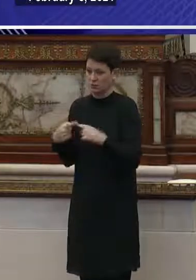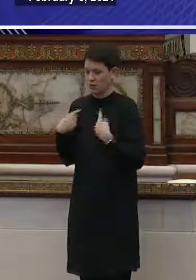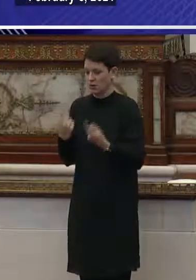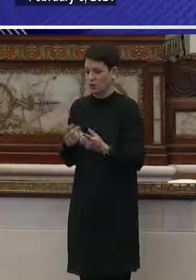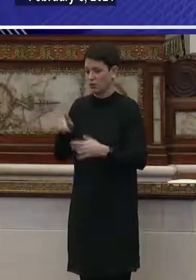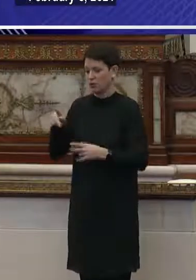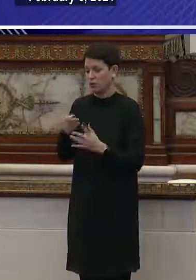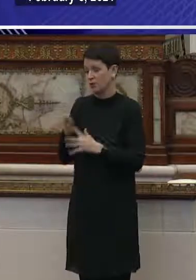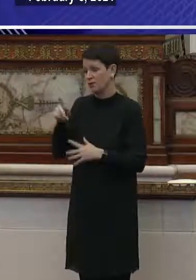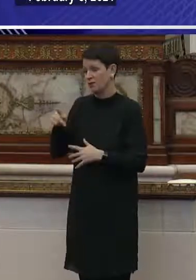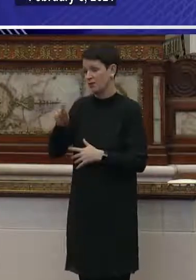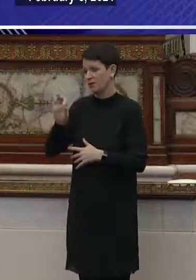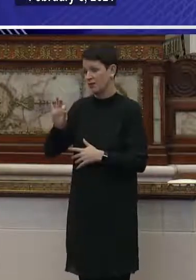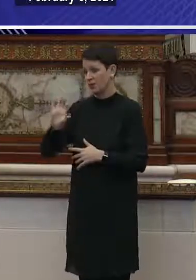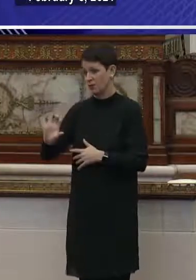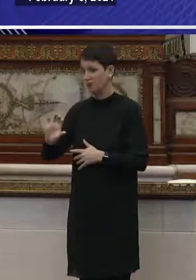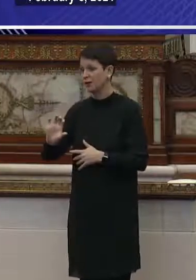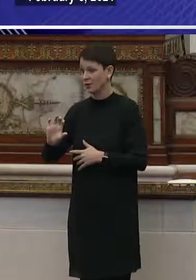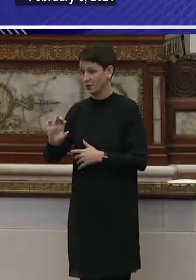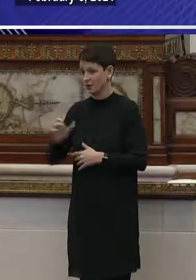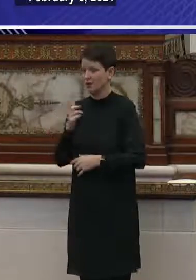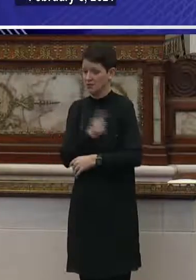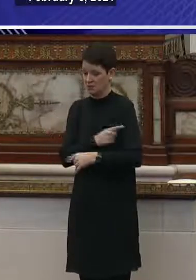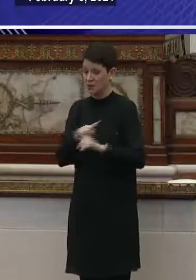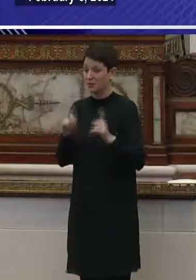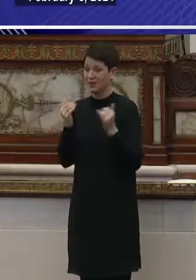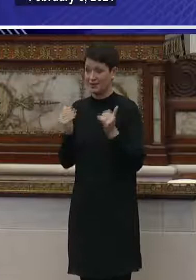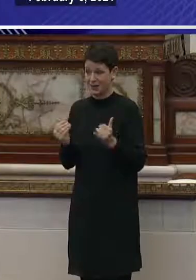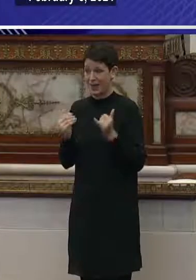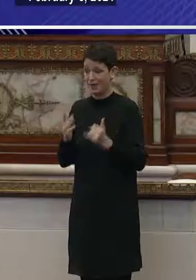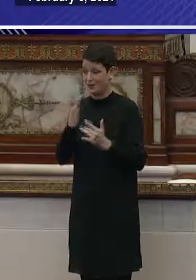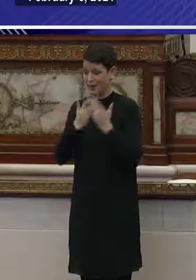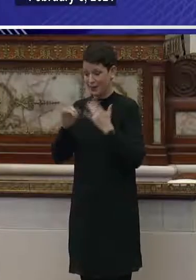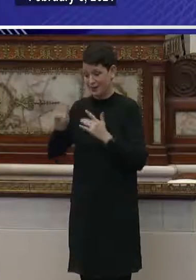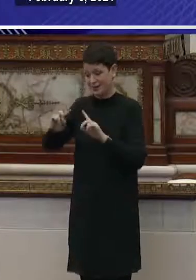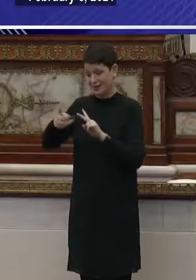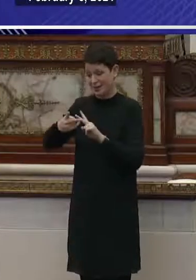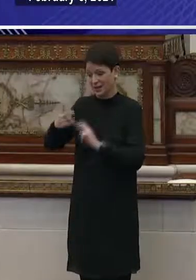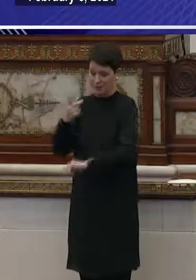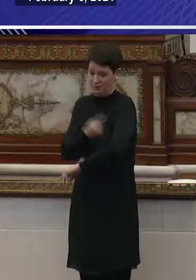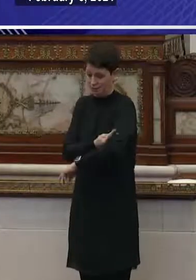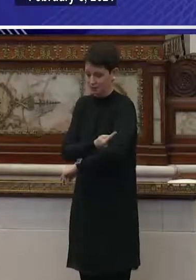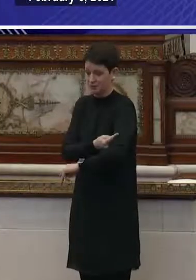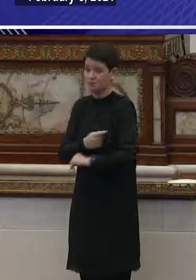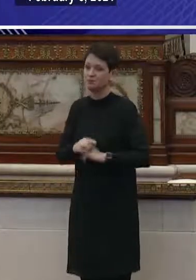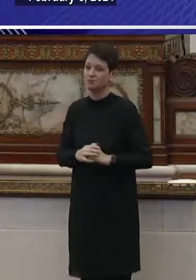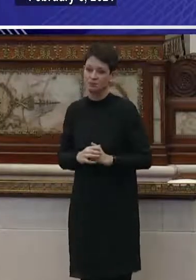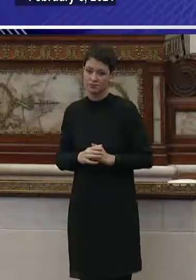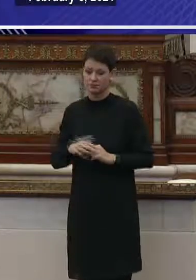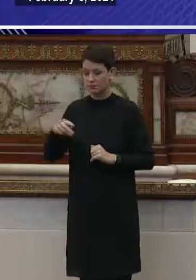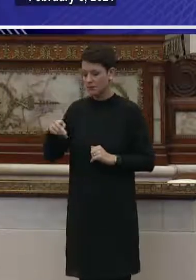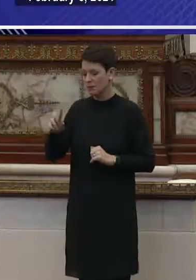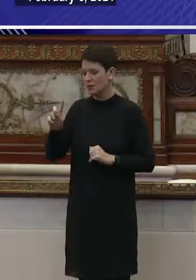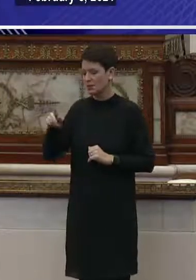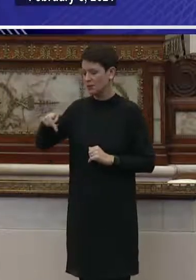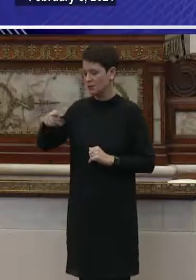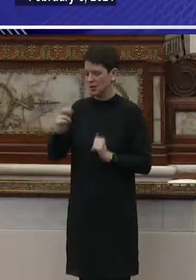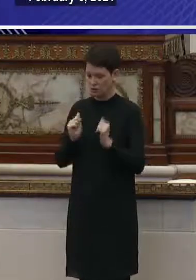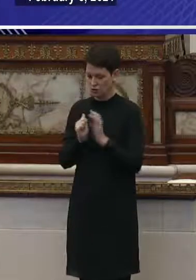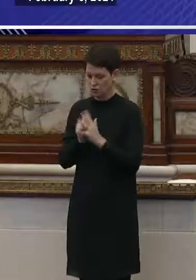Philly Fighting COVID, but are now in need of a second dose. So PDPH stood up for the